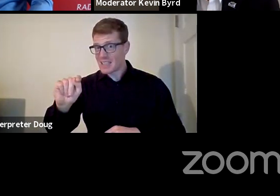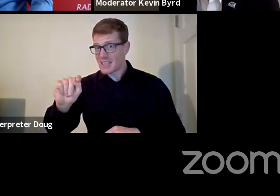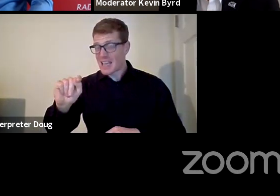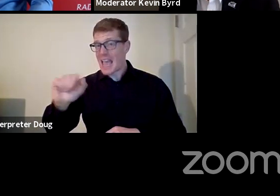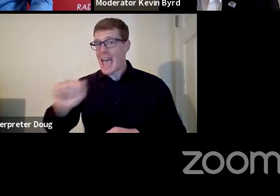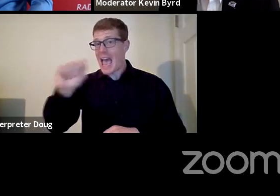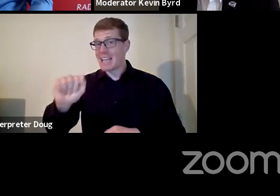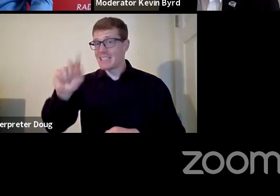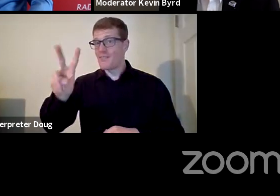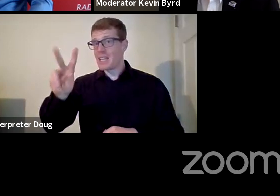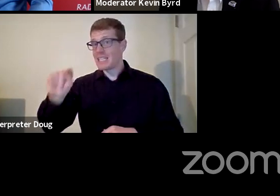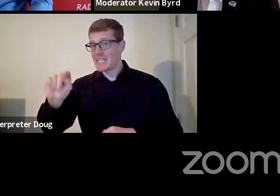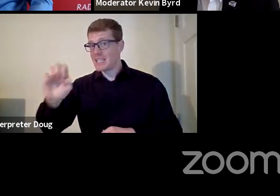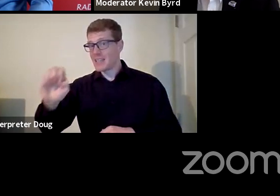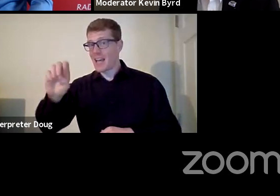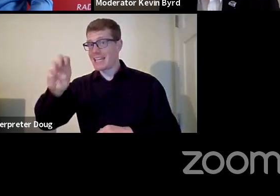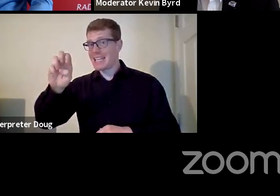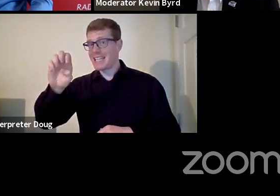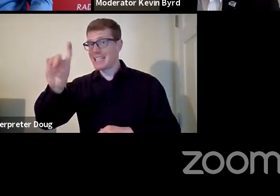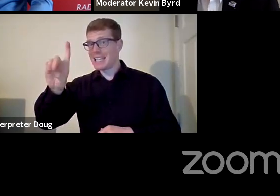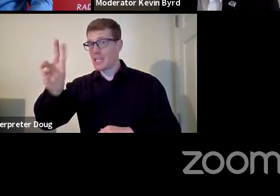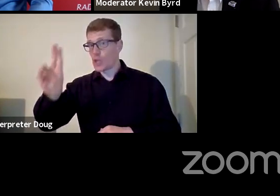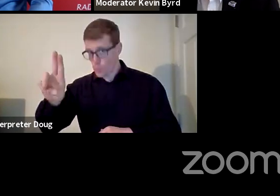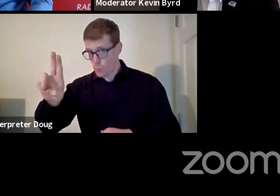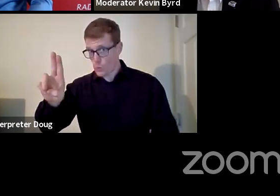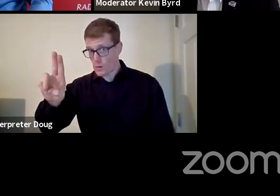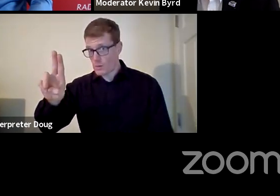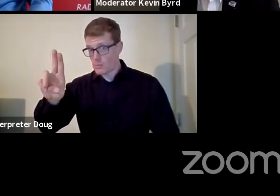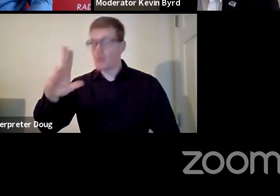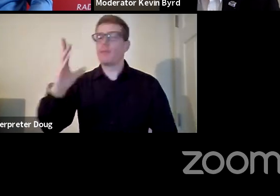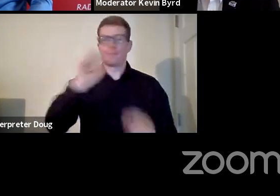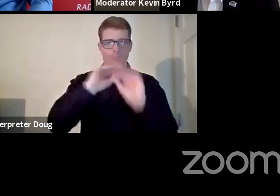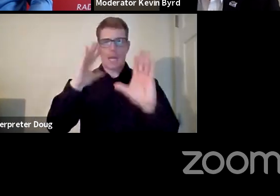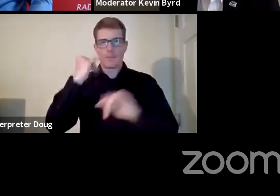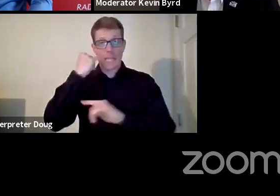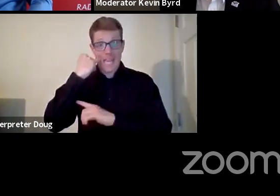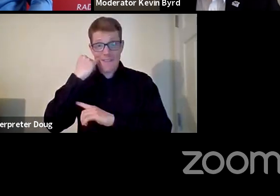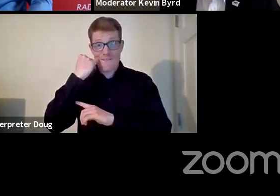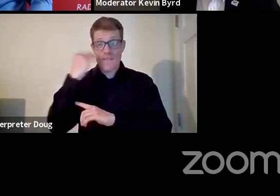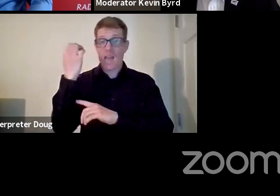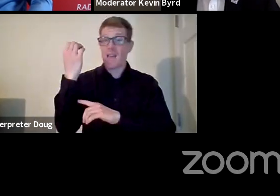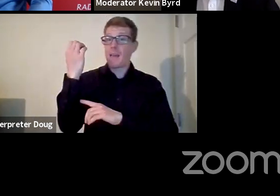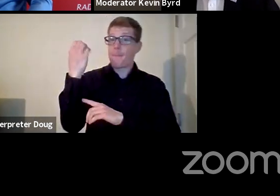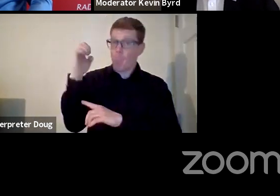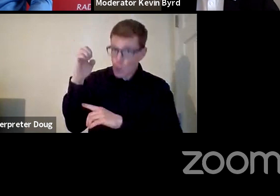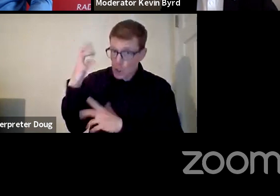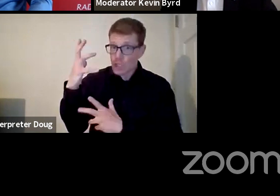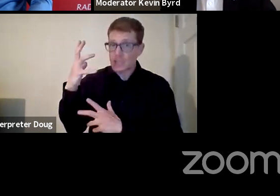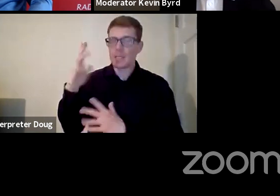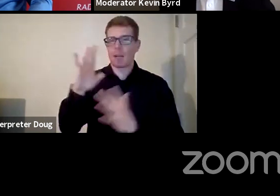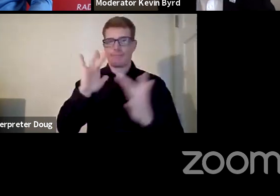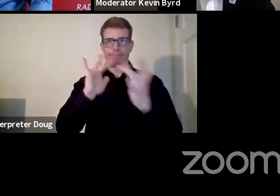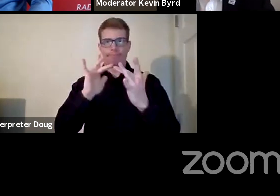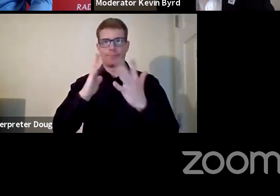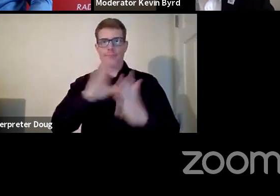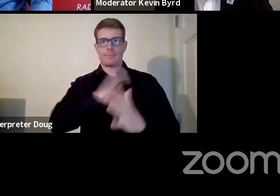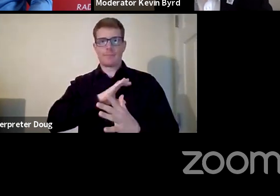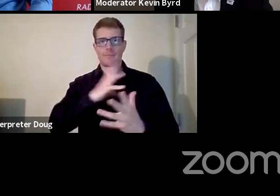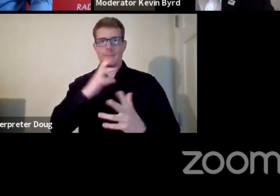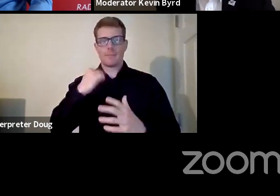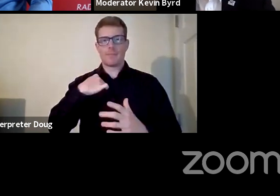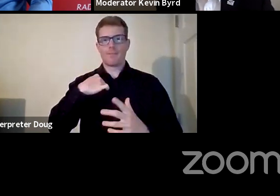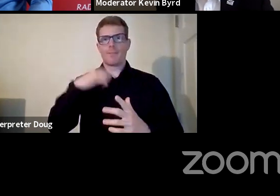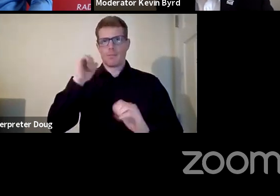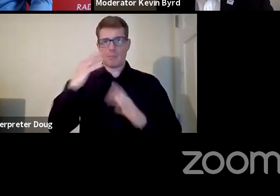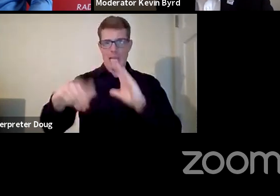askvt@vt.edu. Obviously, if it's an emergency, the police department. And I can be reached at